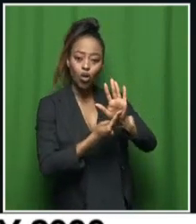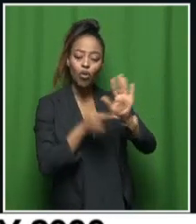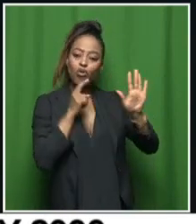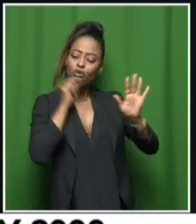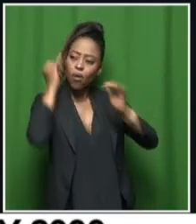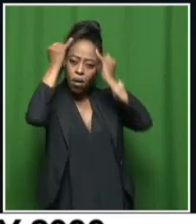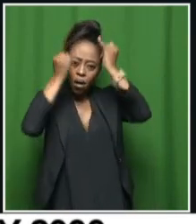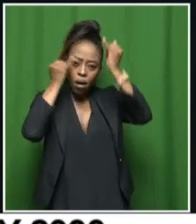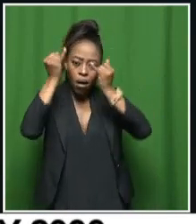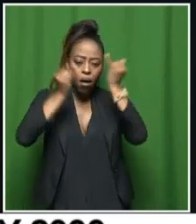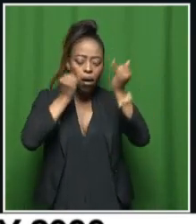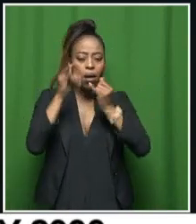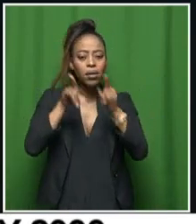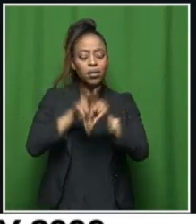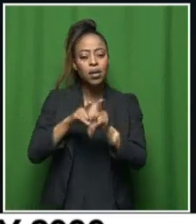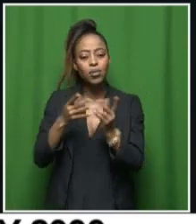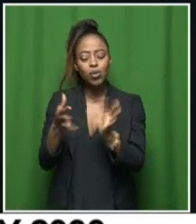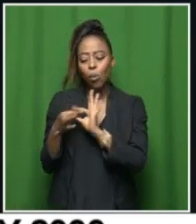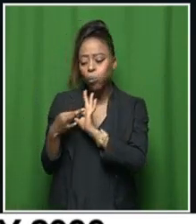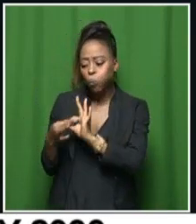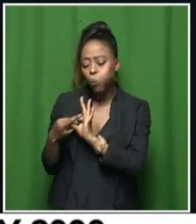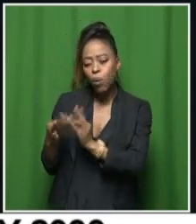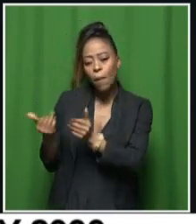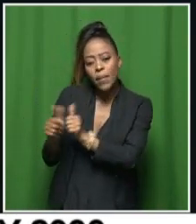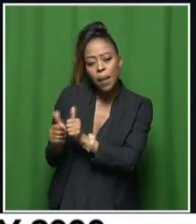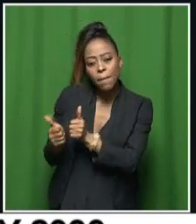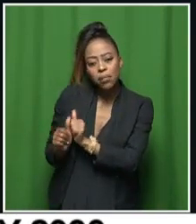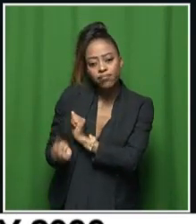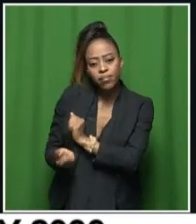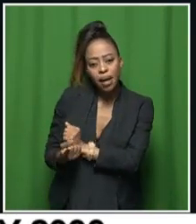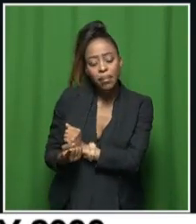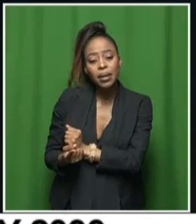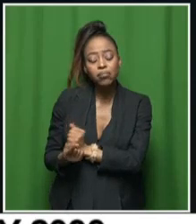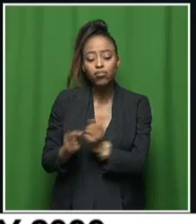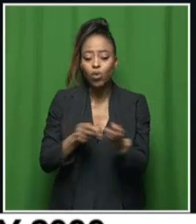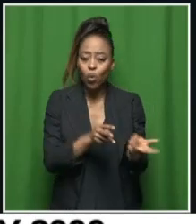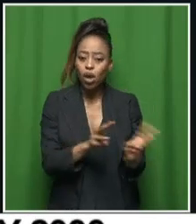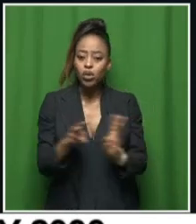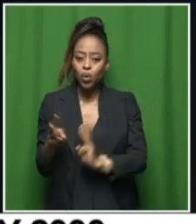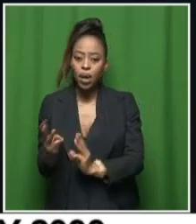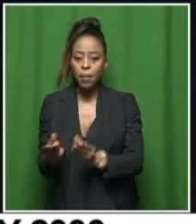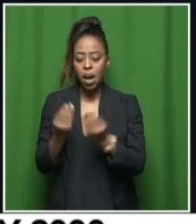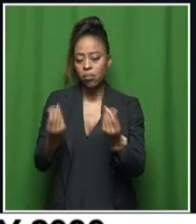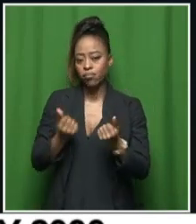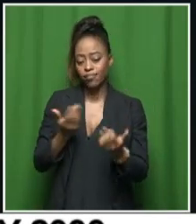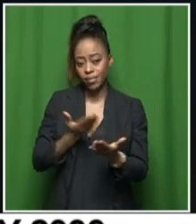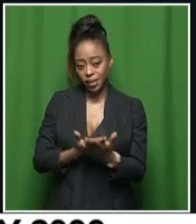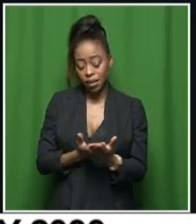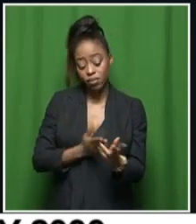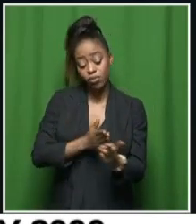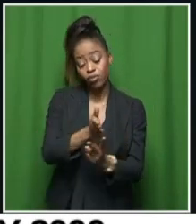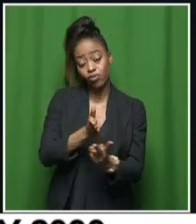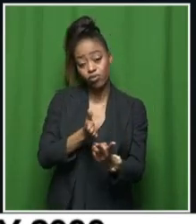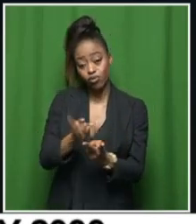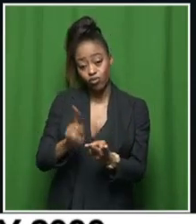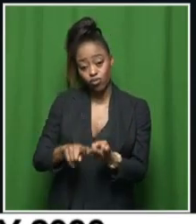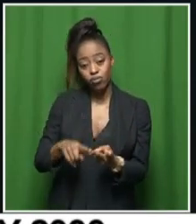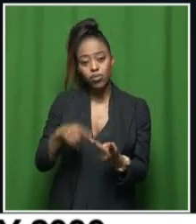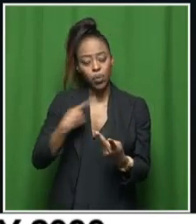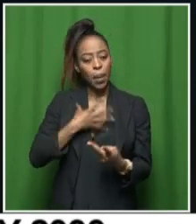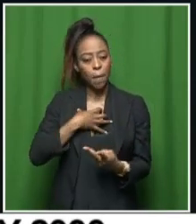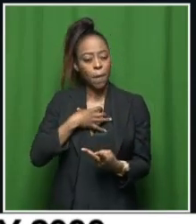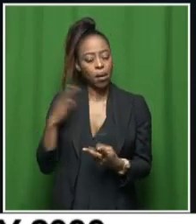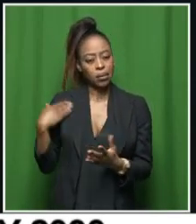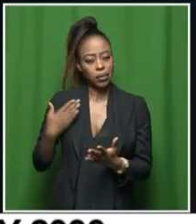innovation, as mentioned, collaboration, that we can find ways. And there are two particular examples and projects that we're incredibly proud of